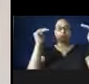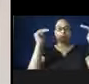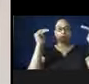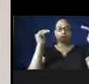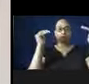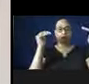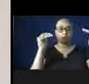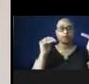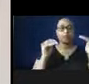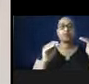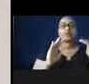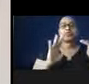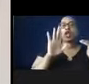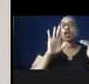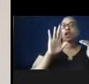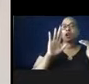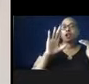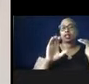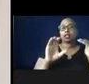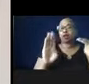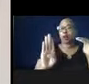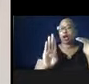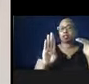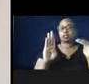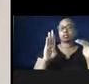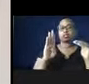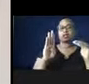Clara Barton's bedroom, where she